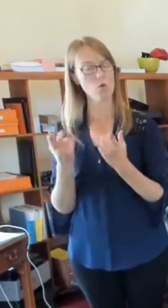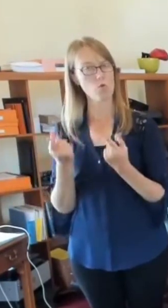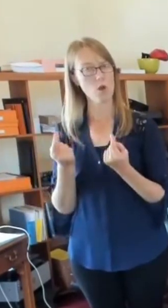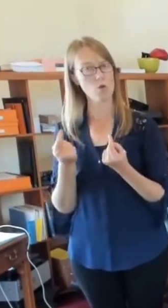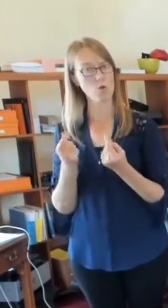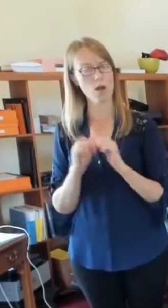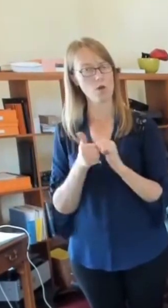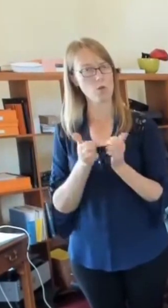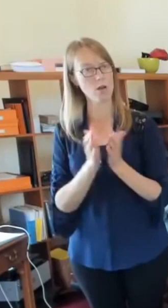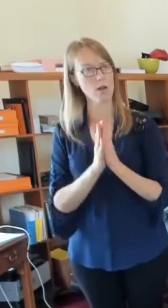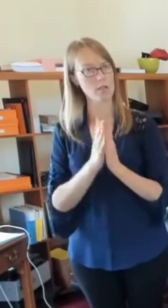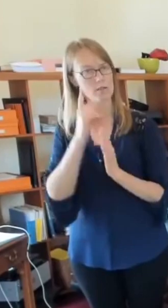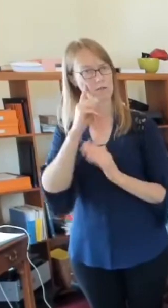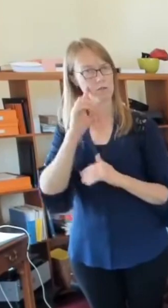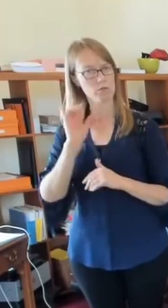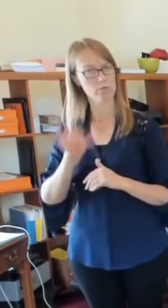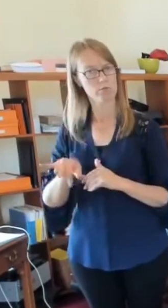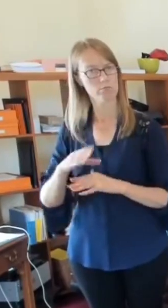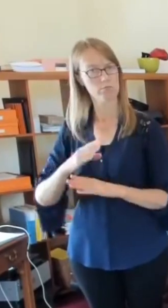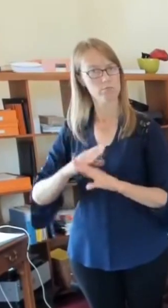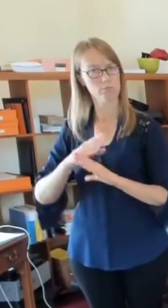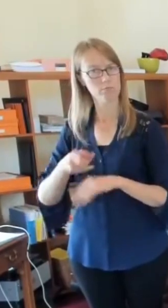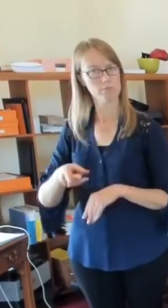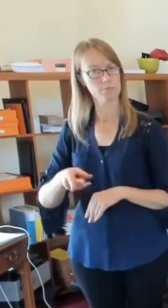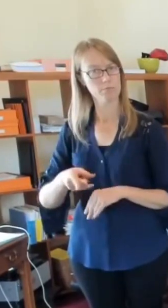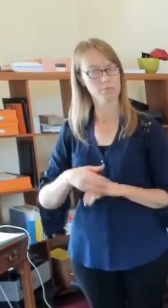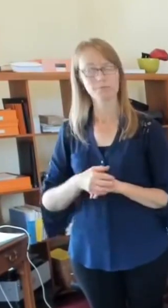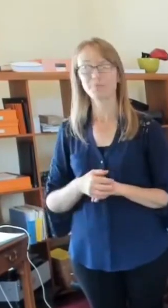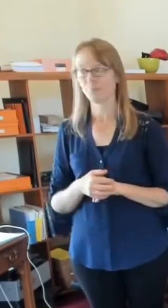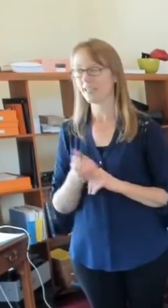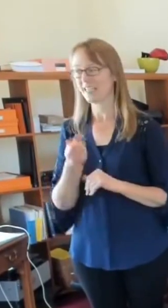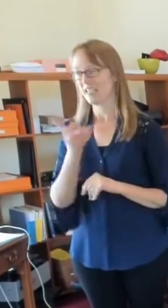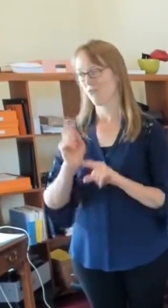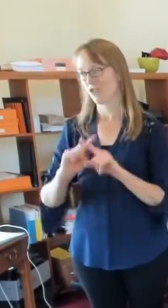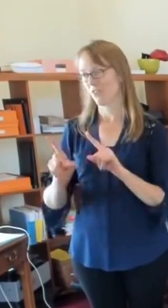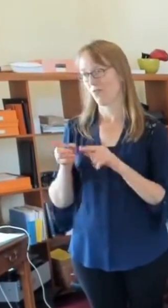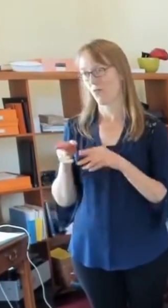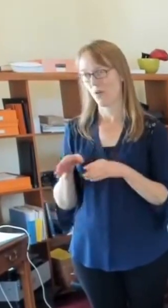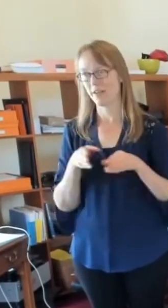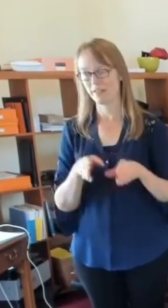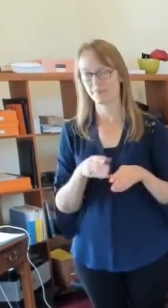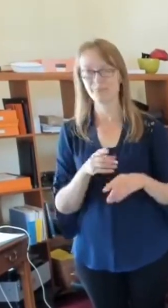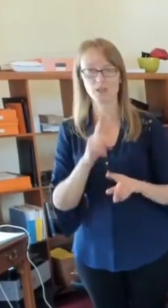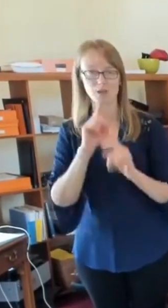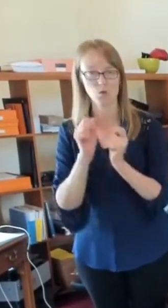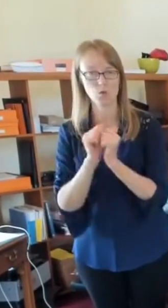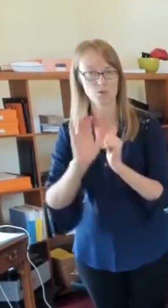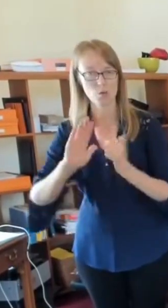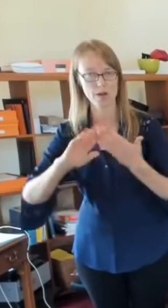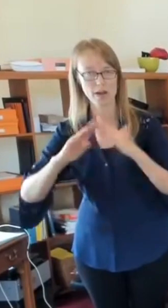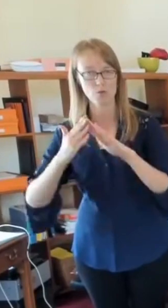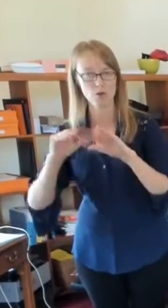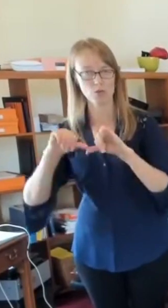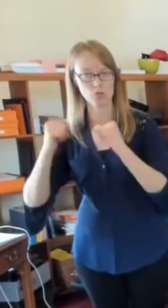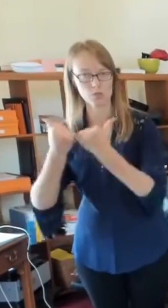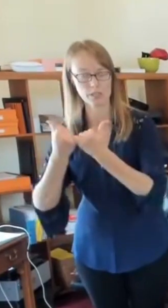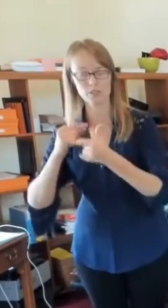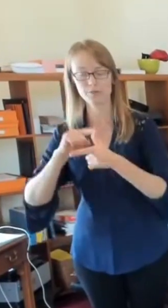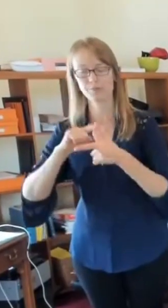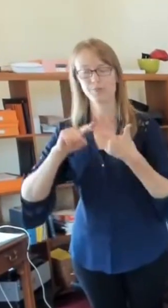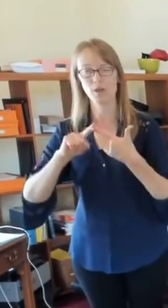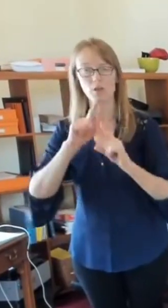Well, several ways. One, begin working with your neighborhood association, begin working with your alderman.